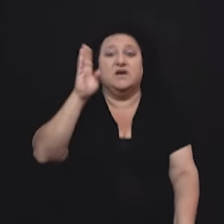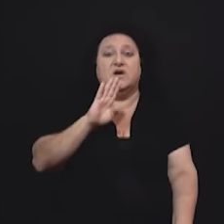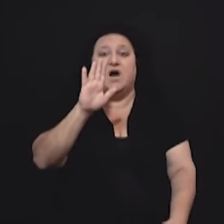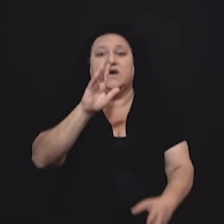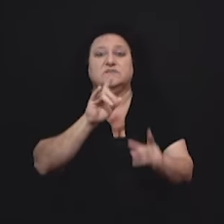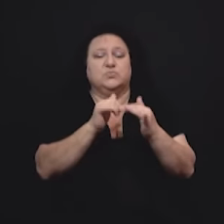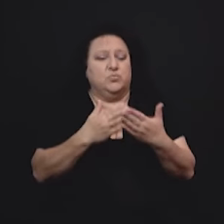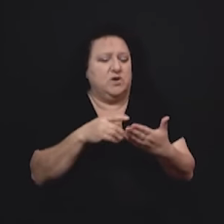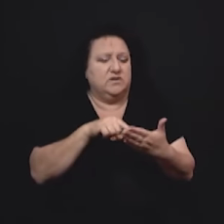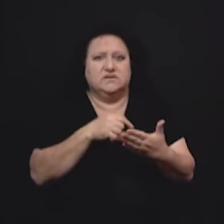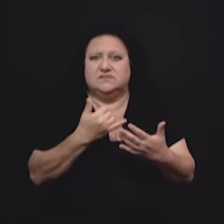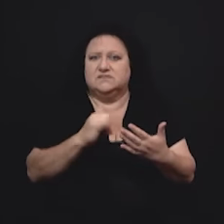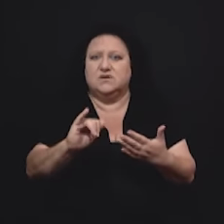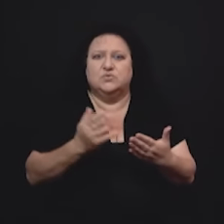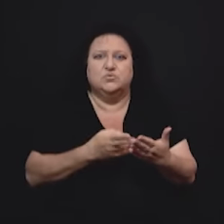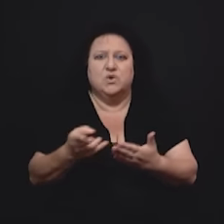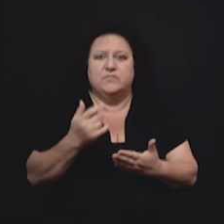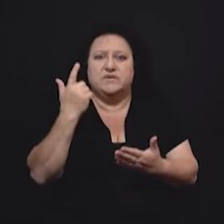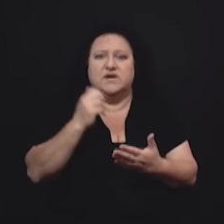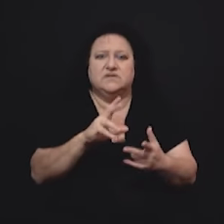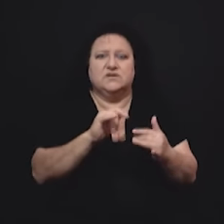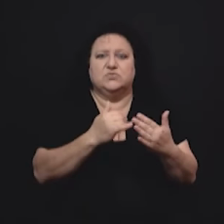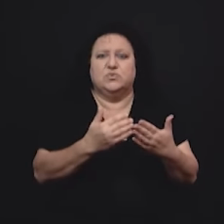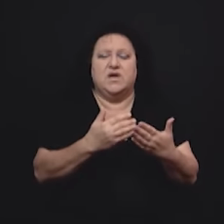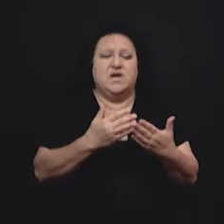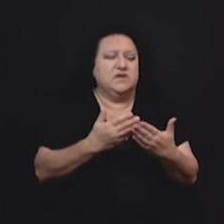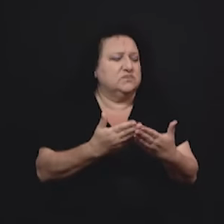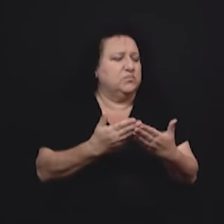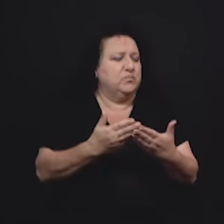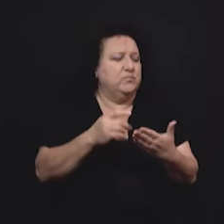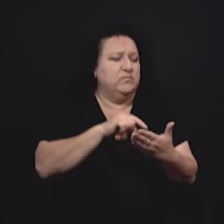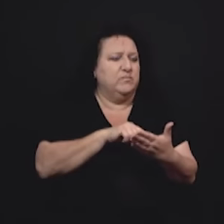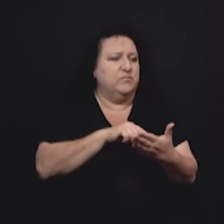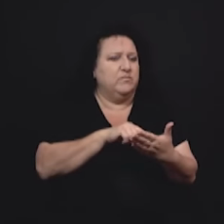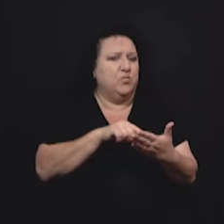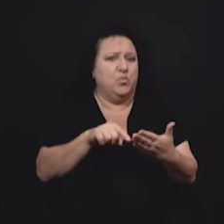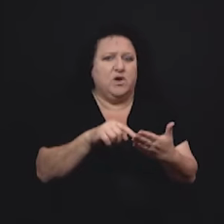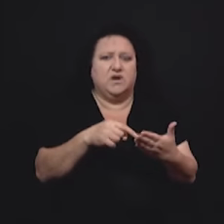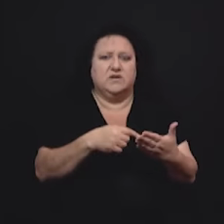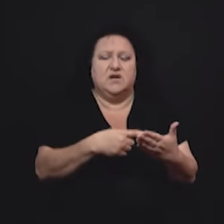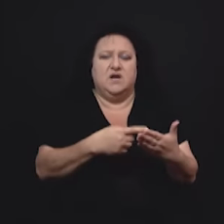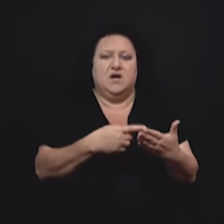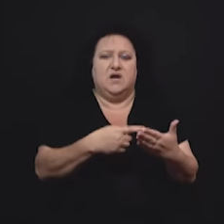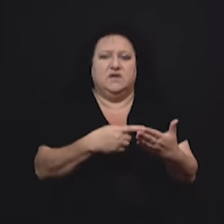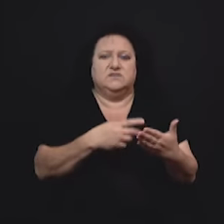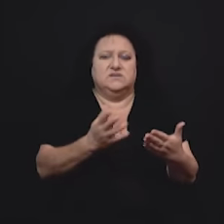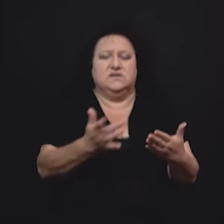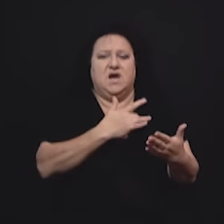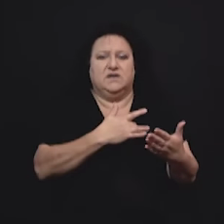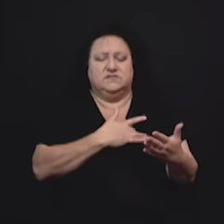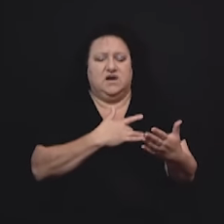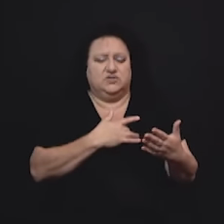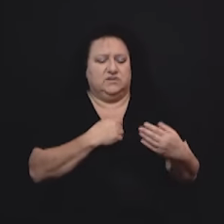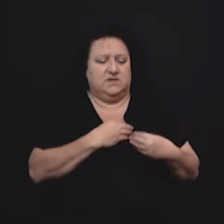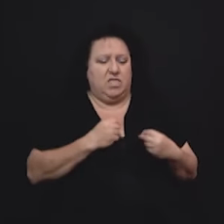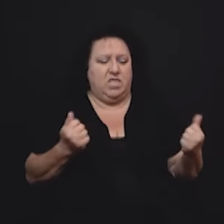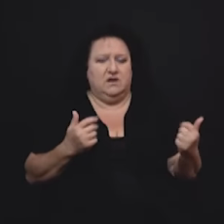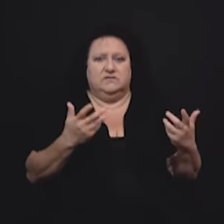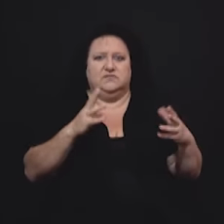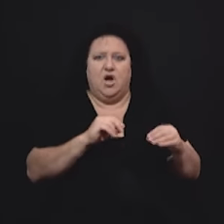does not return to him void. So I want us to focus on the commission, the great commission, keeping the main thing the main